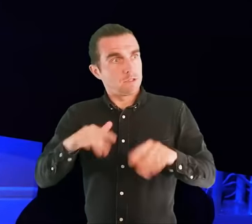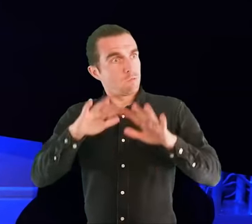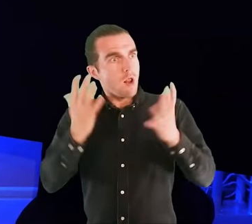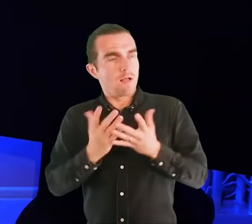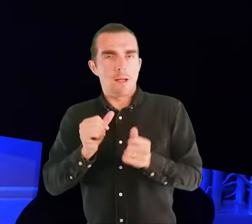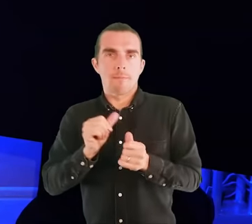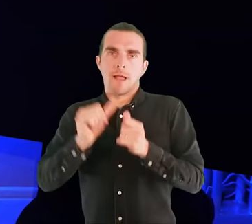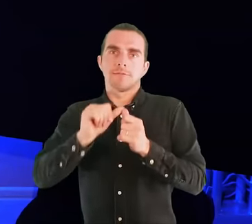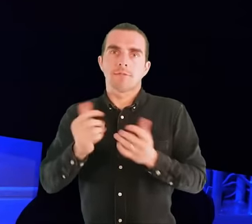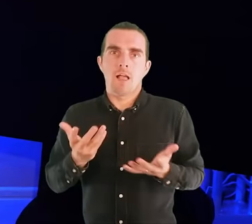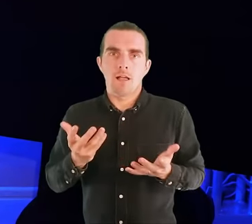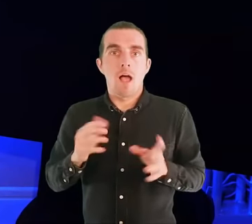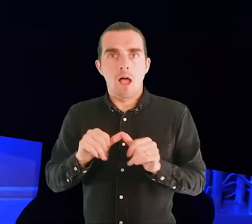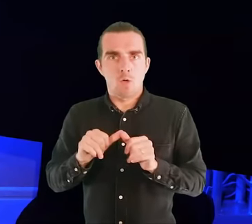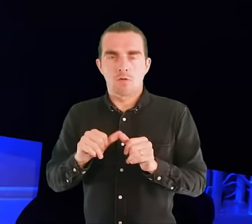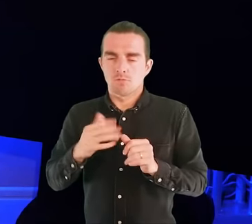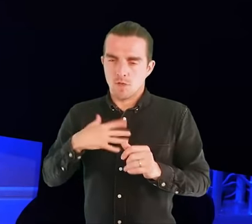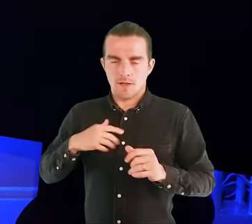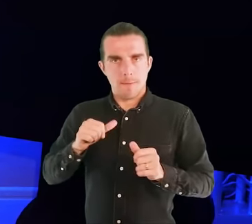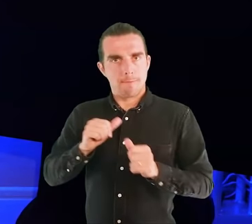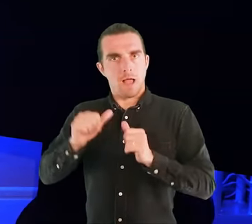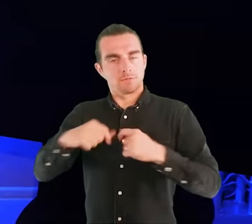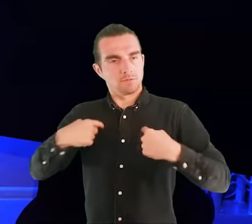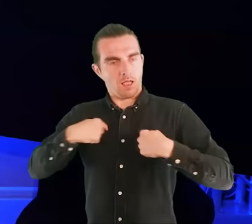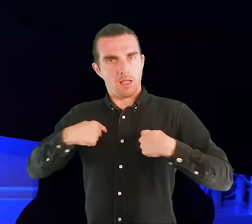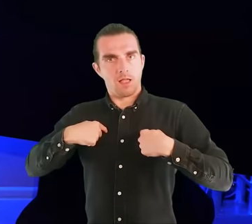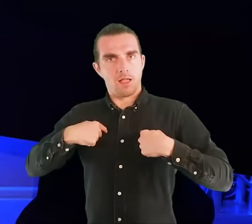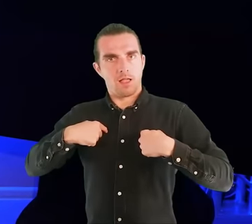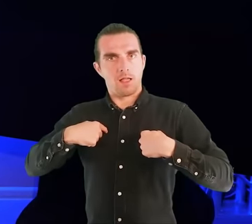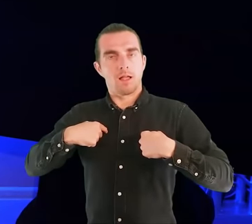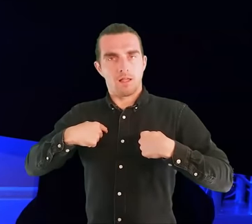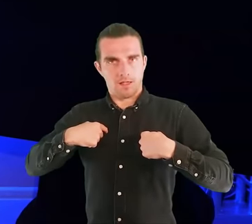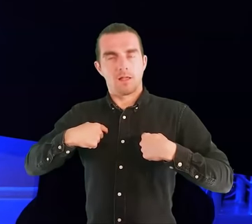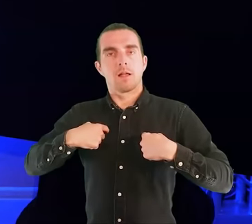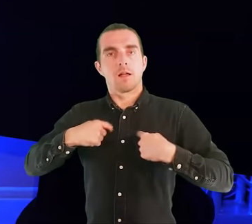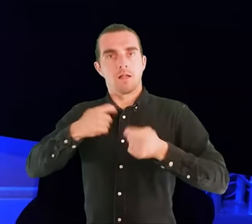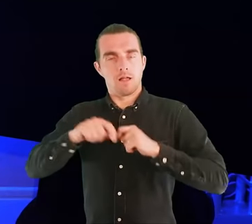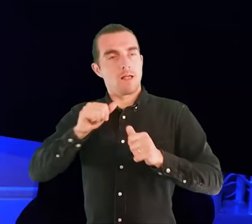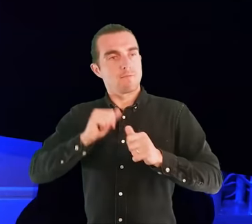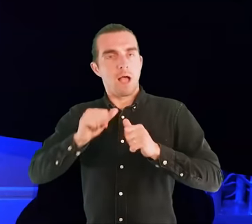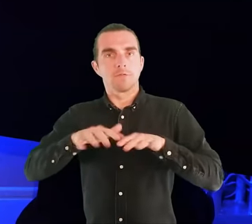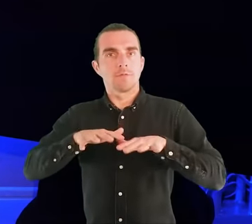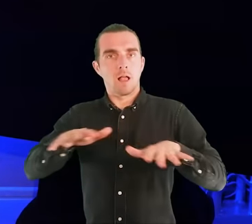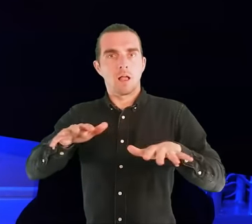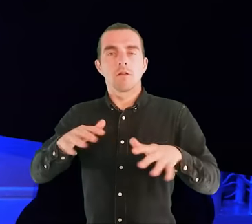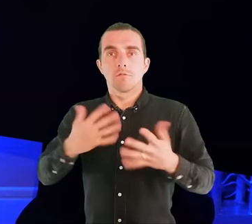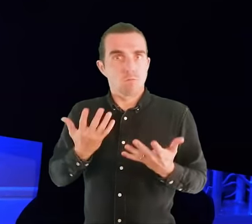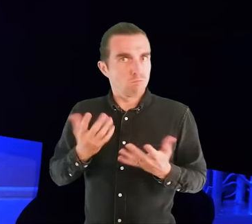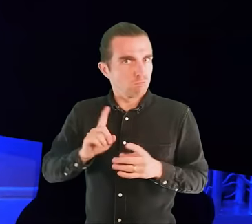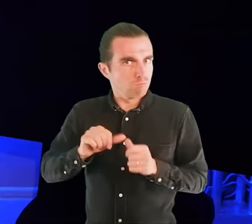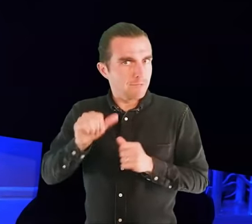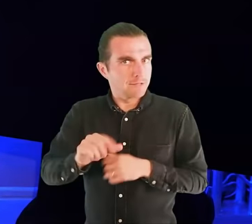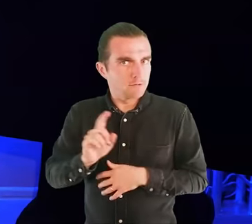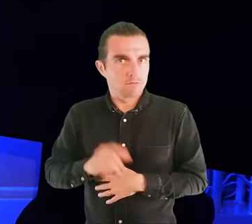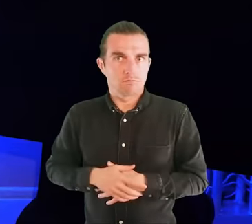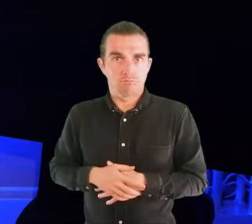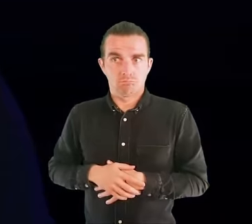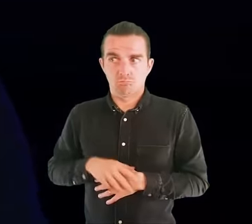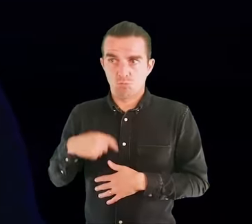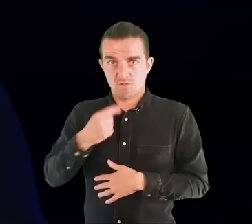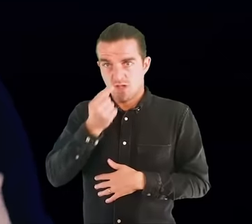So what's next? Here's what all of us can do right now. First, change your